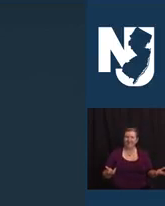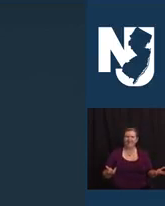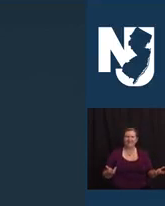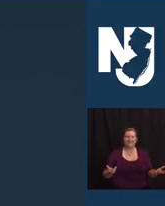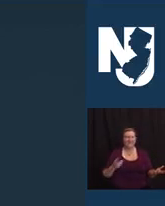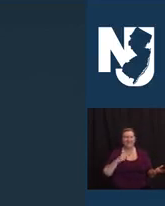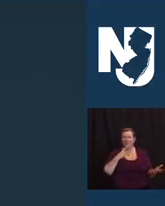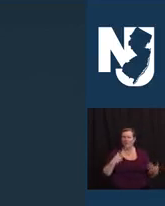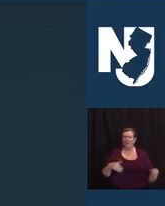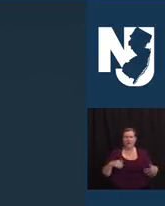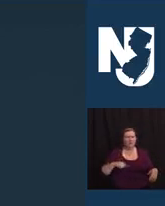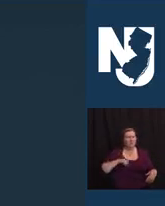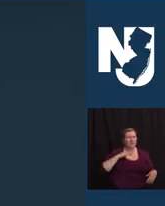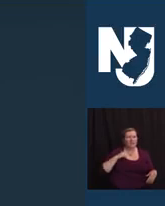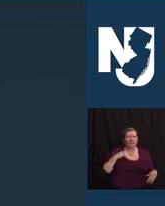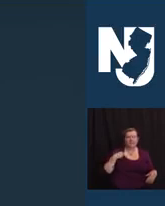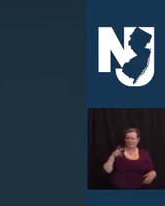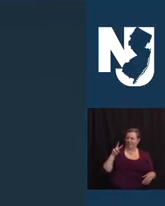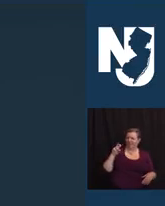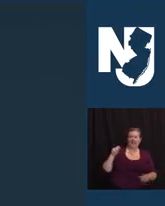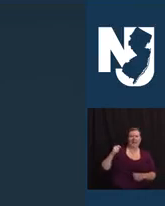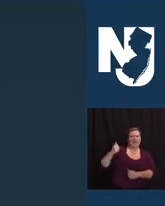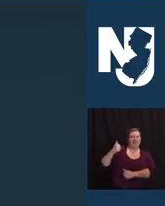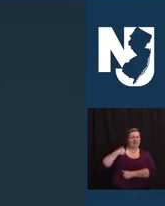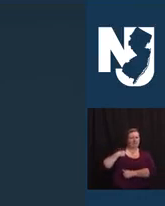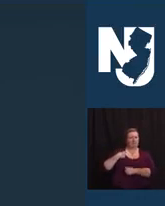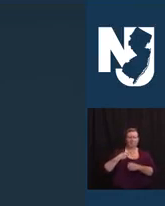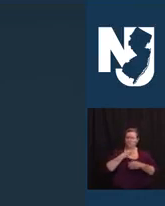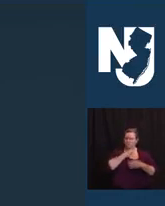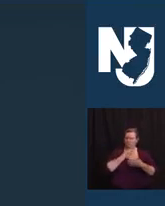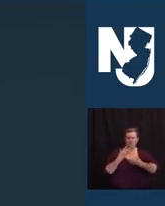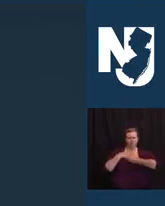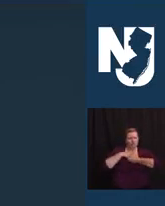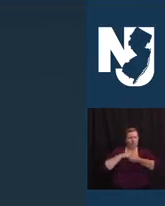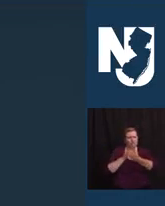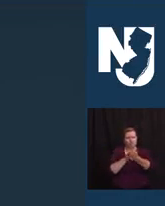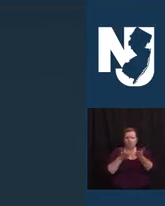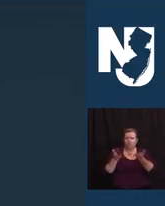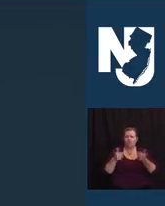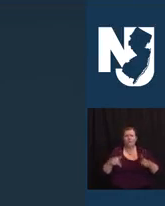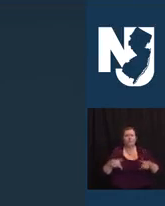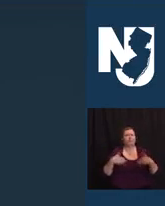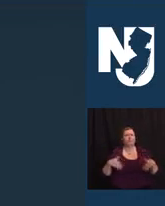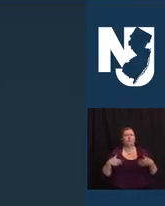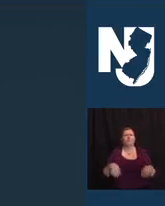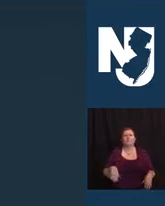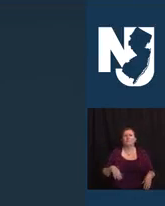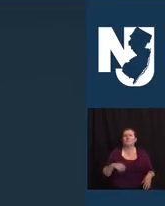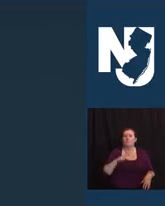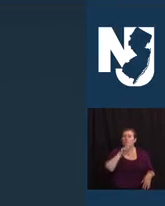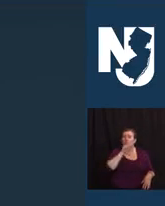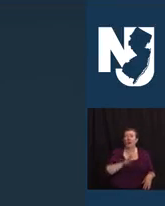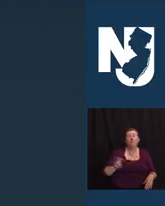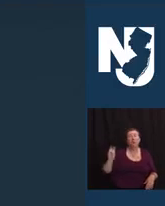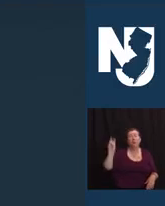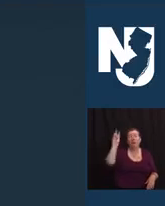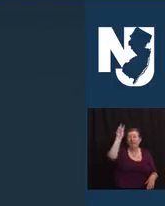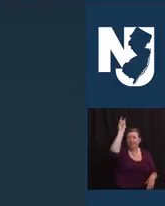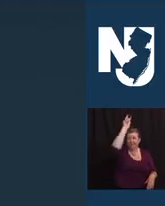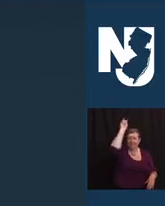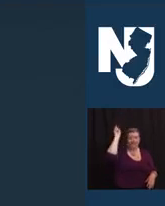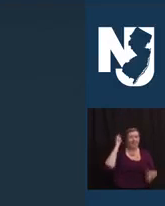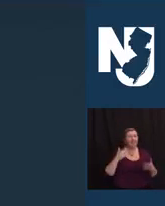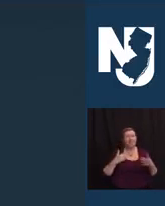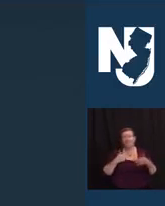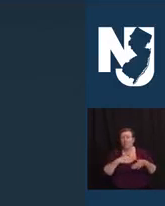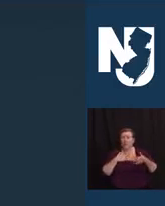to be a veteran of the United States Marine Corps. Otto loved to travel just as much as he loved to walk through a local park to take